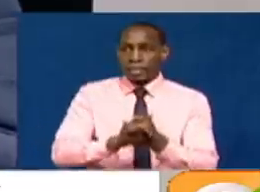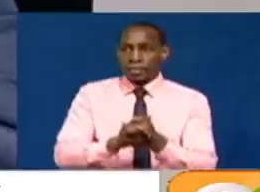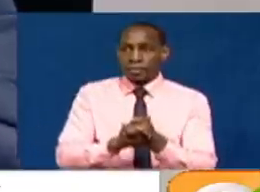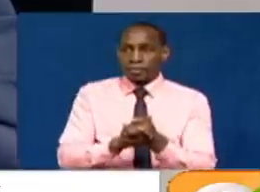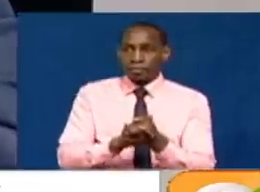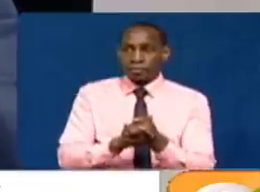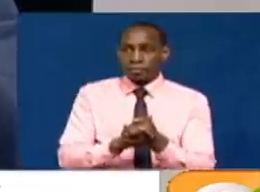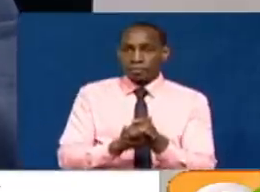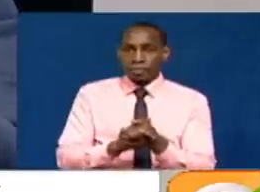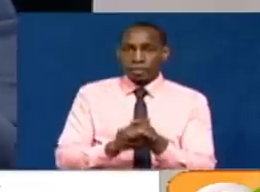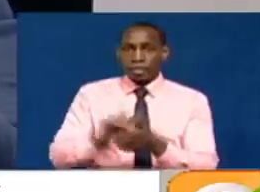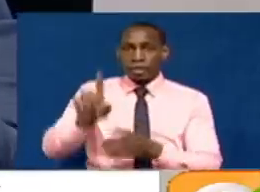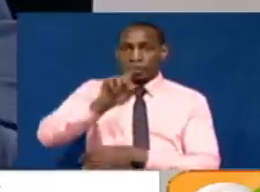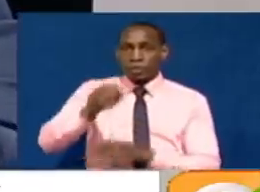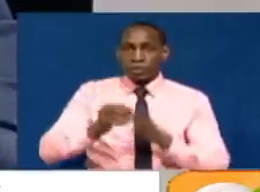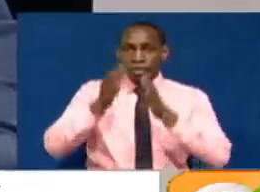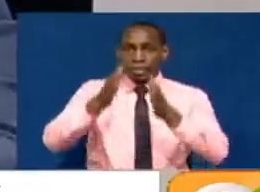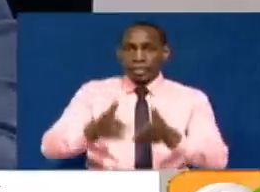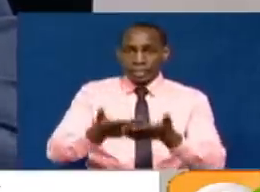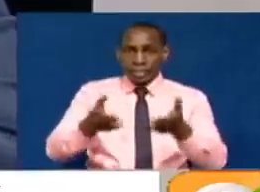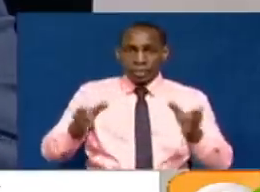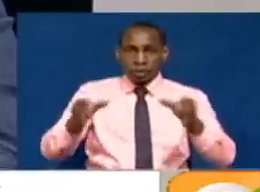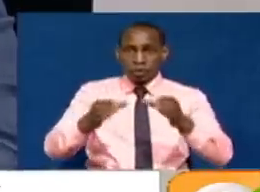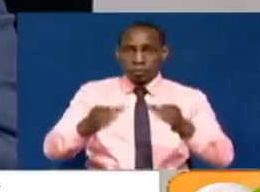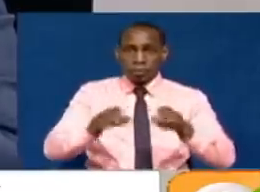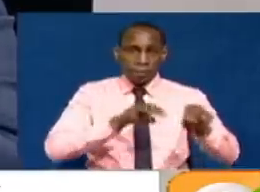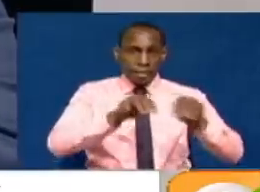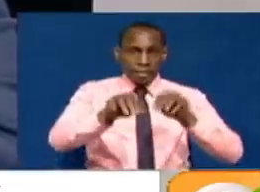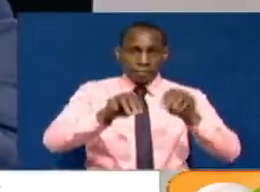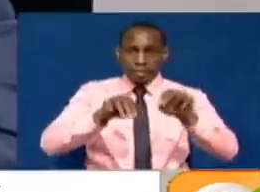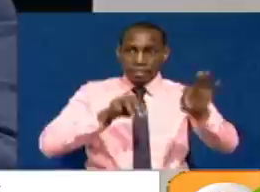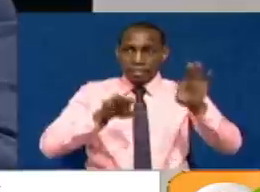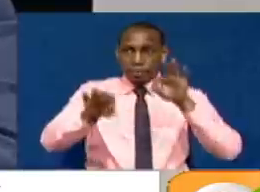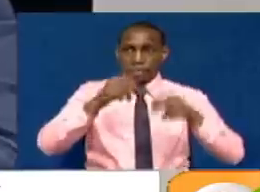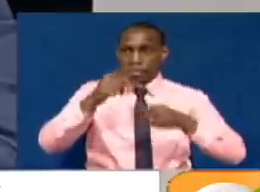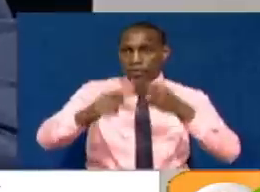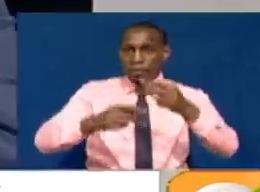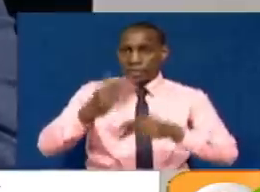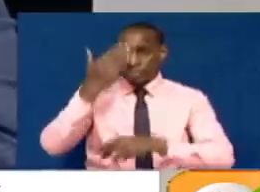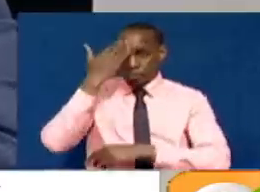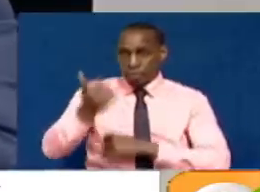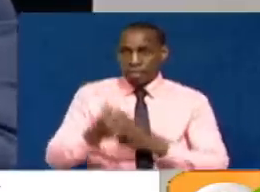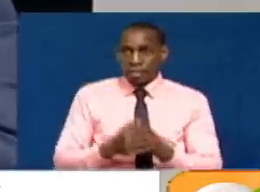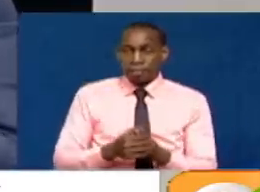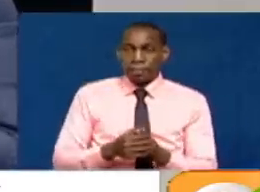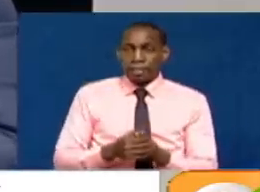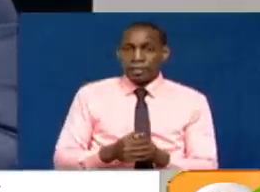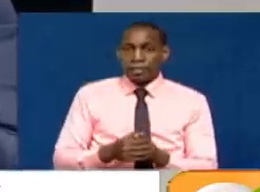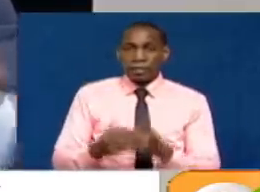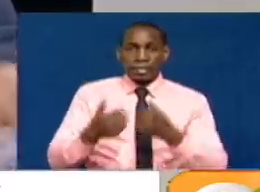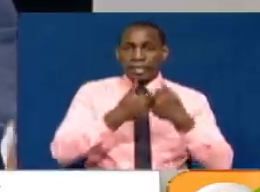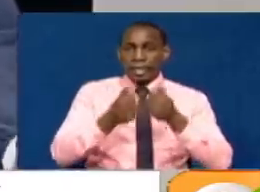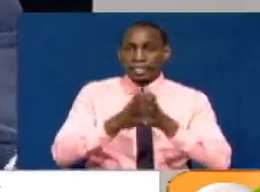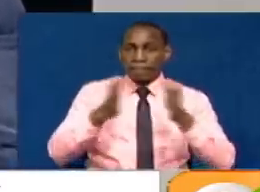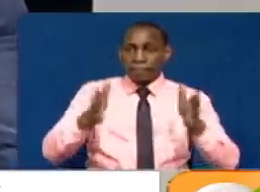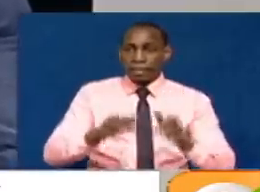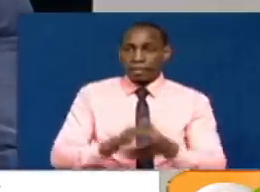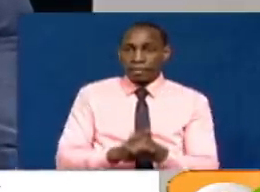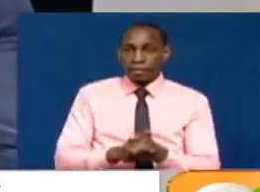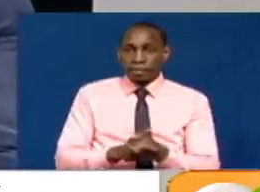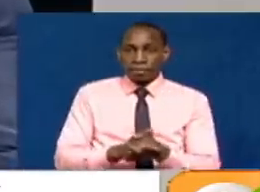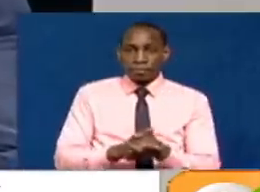of Jubilee. How will the leaders in those political parties manage the nomination process? Because that will be the biggest challenge. And how